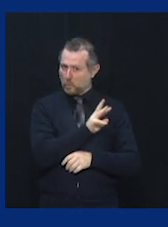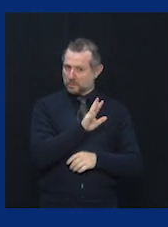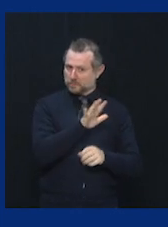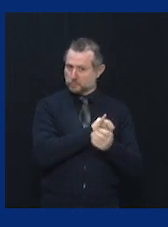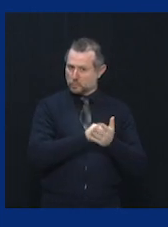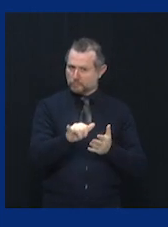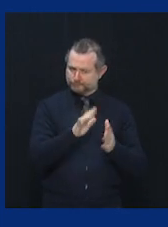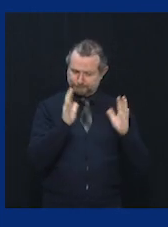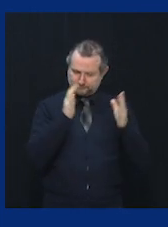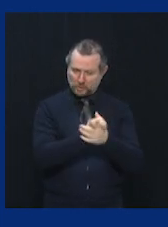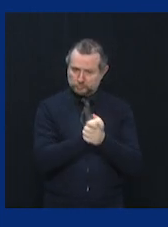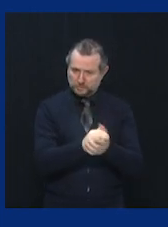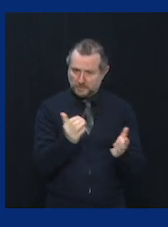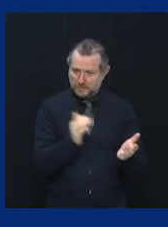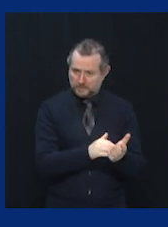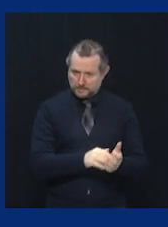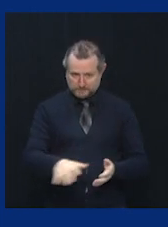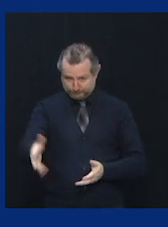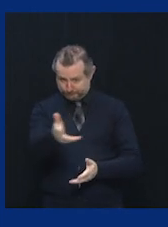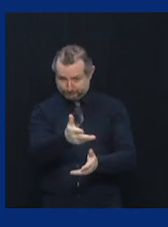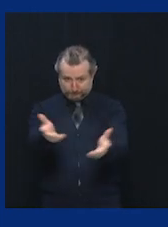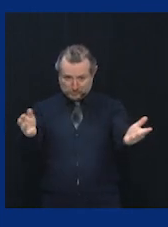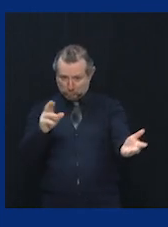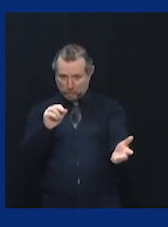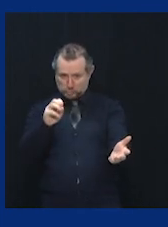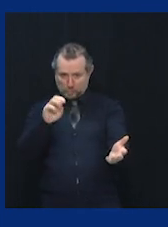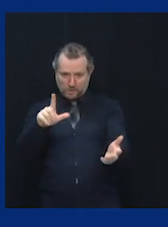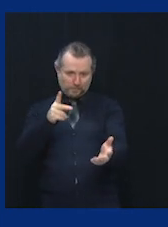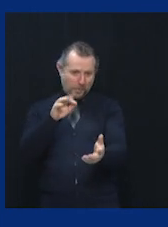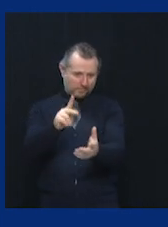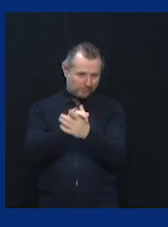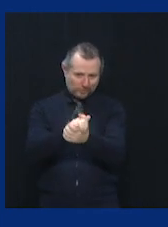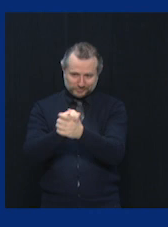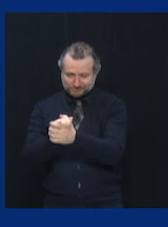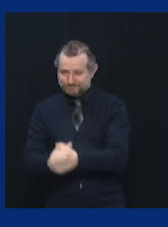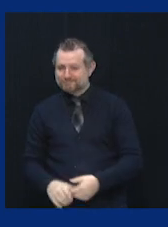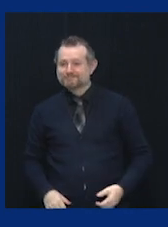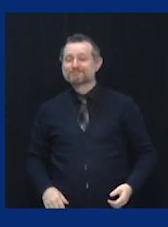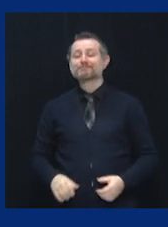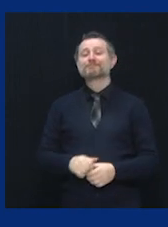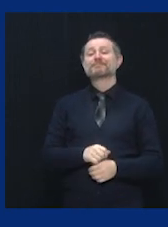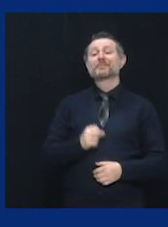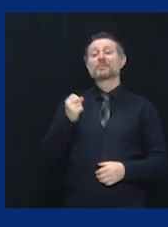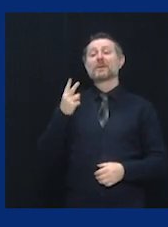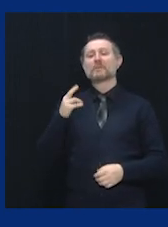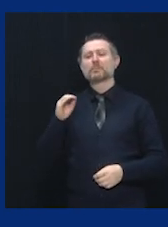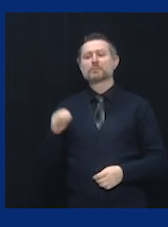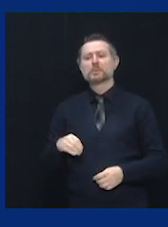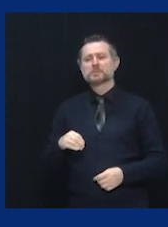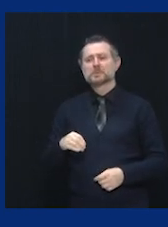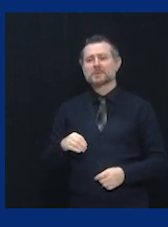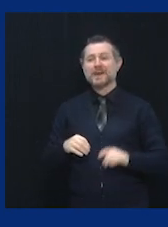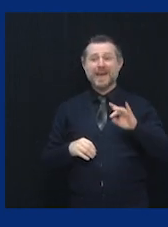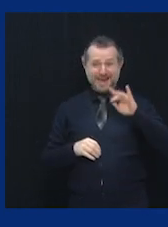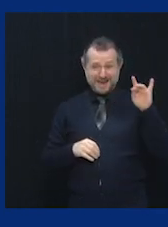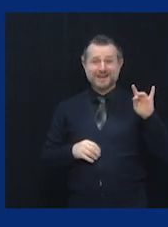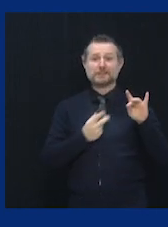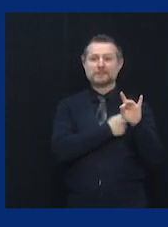Congratulations again, Roswell Park. So 12% didn't have it. My guess is 12% said, I don't want to take